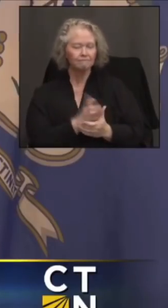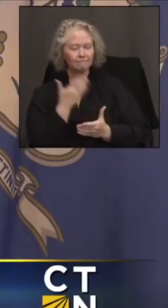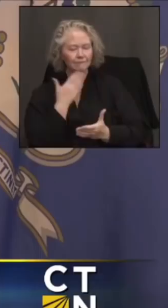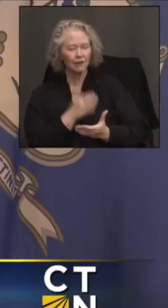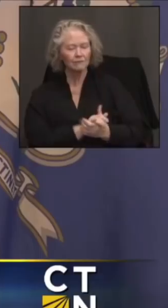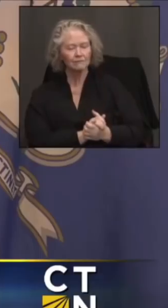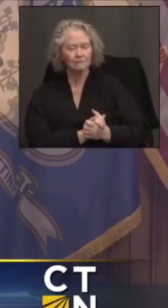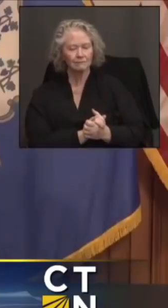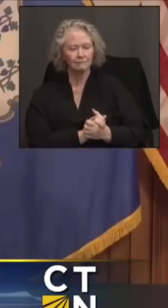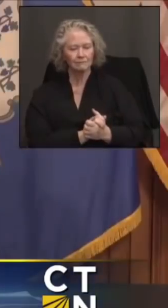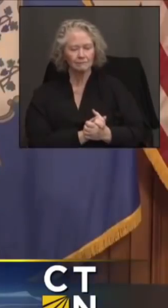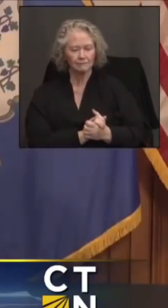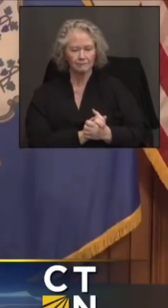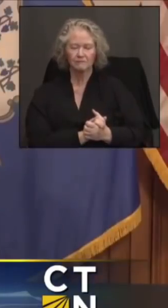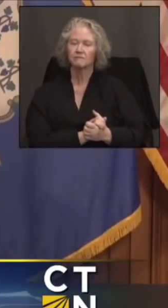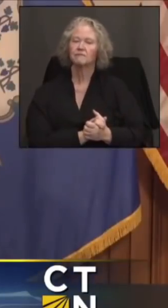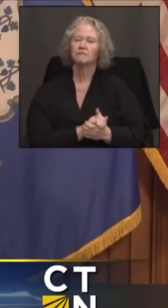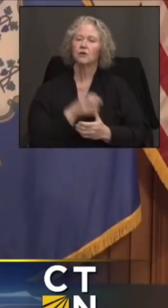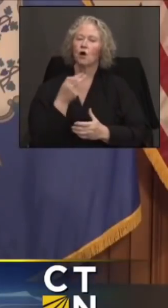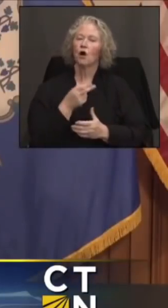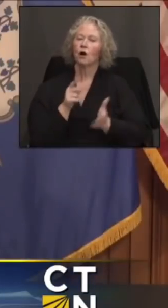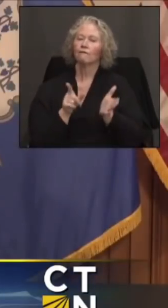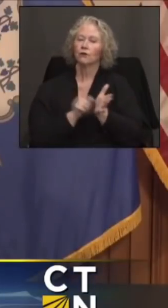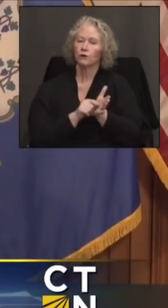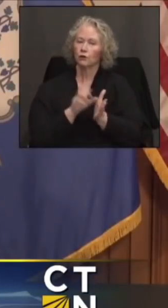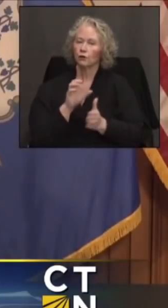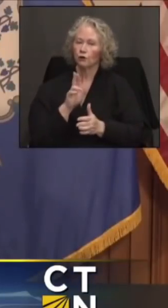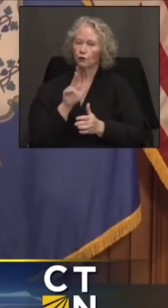much. The Hartford Current.